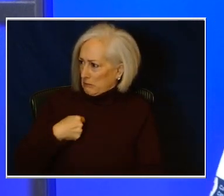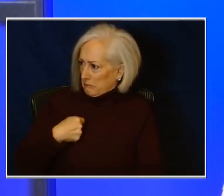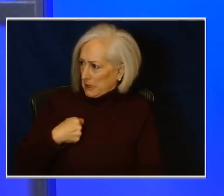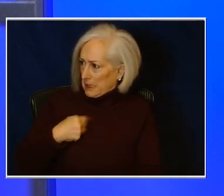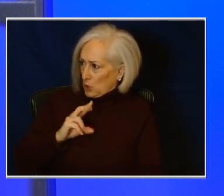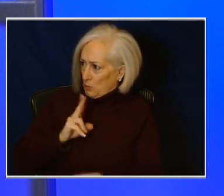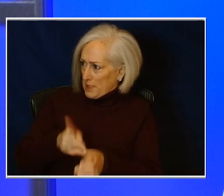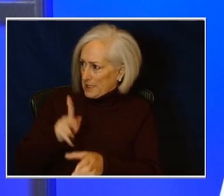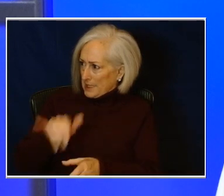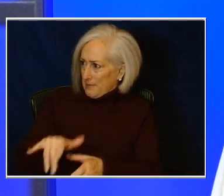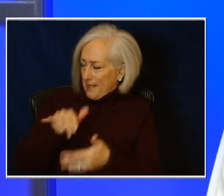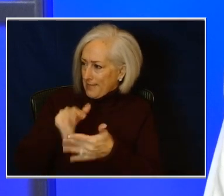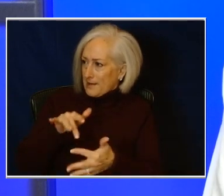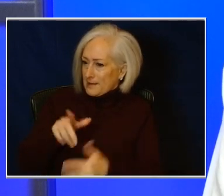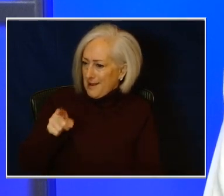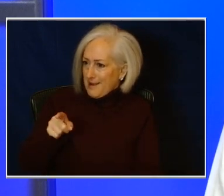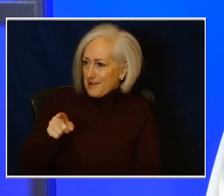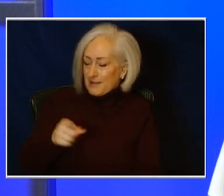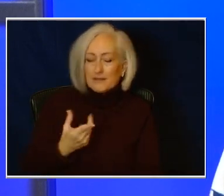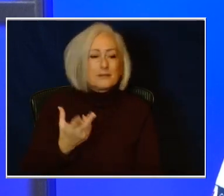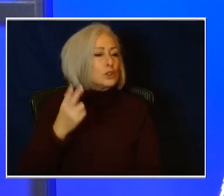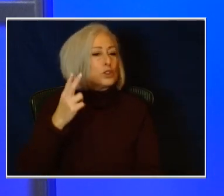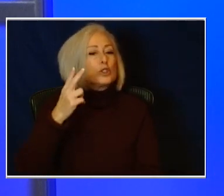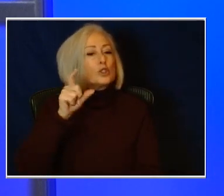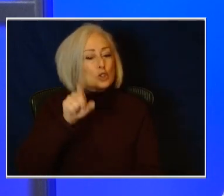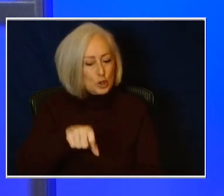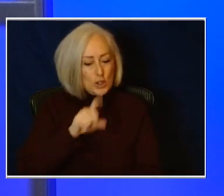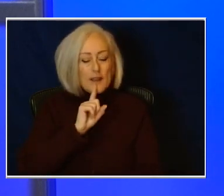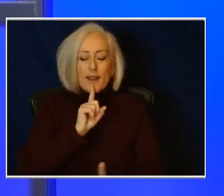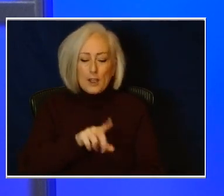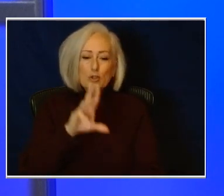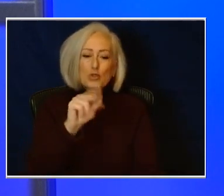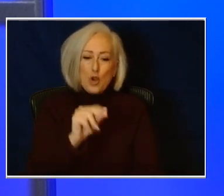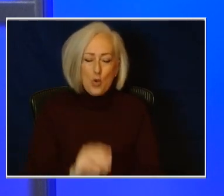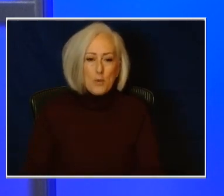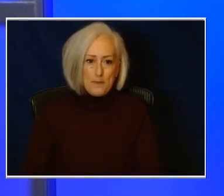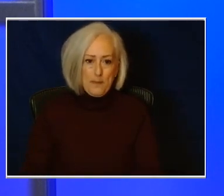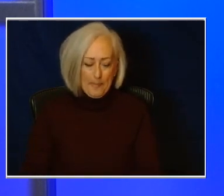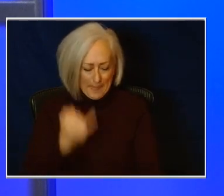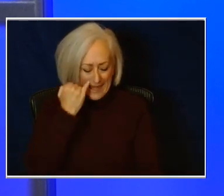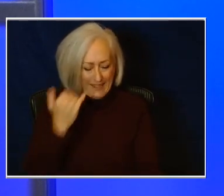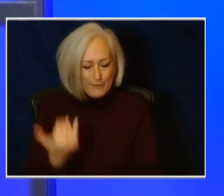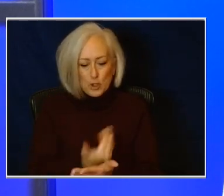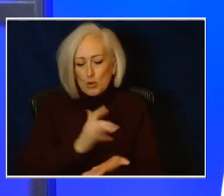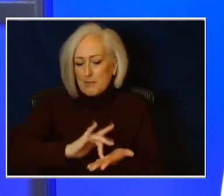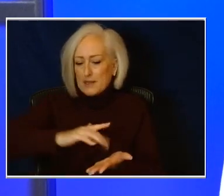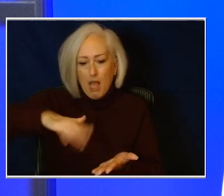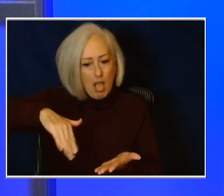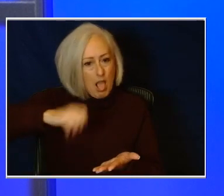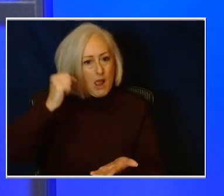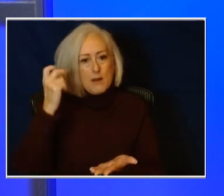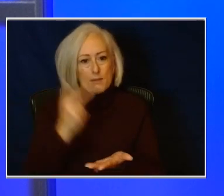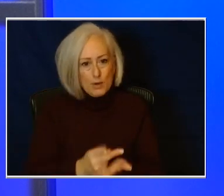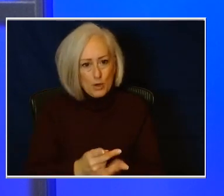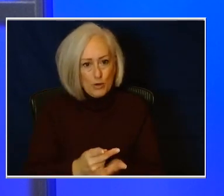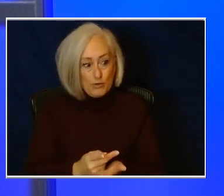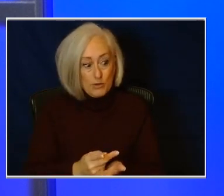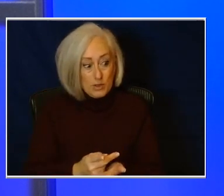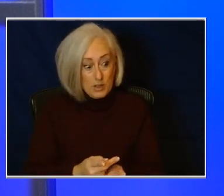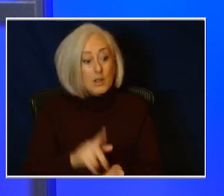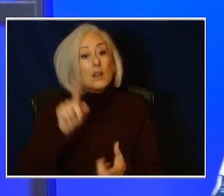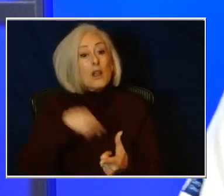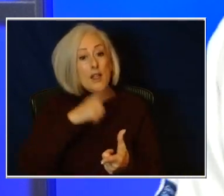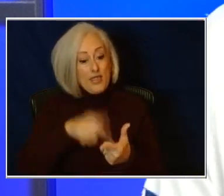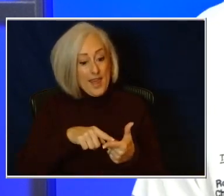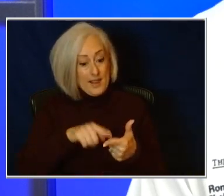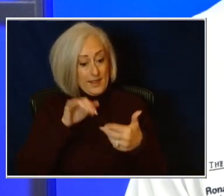participate? And really the answer should be no. If there's a new drug that's not FDA approved, that should be provided by the trial